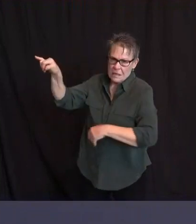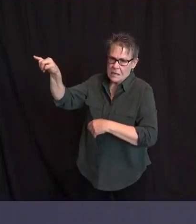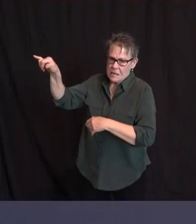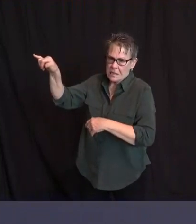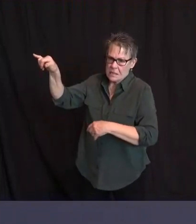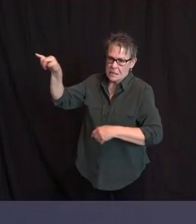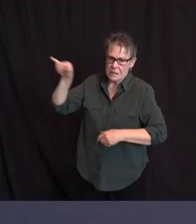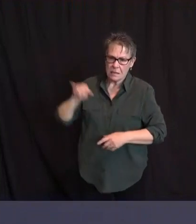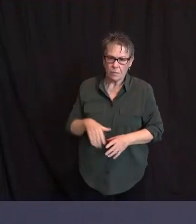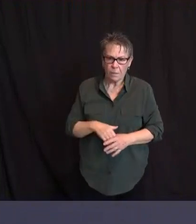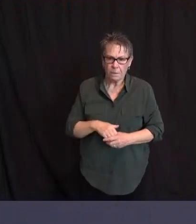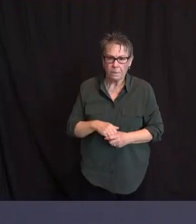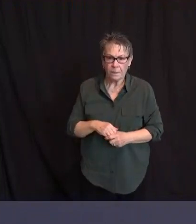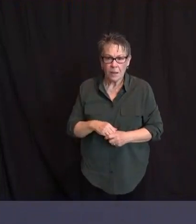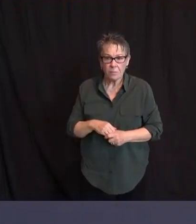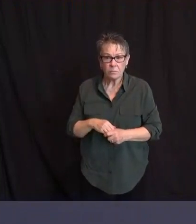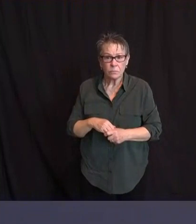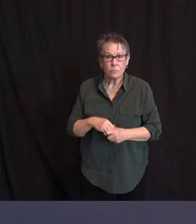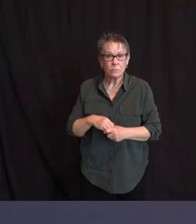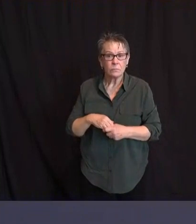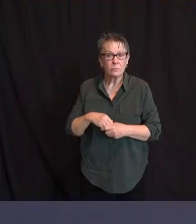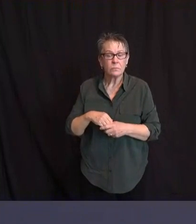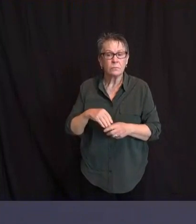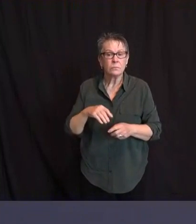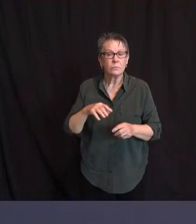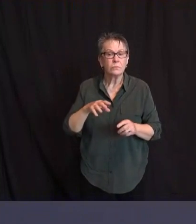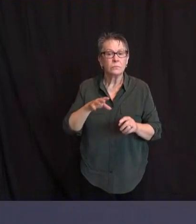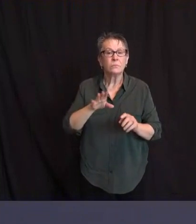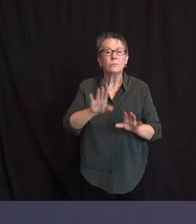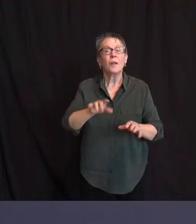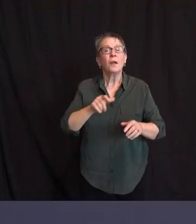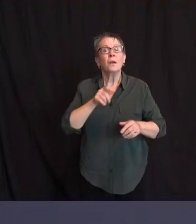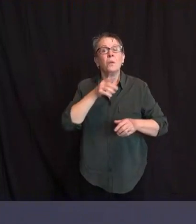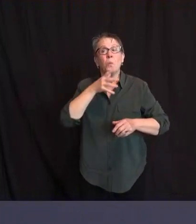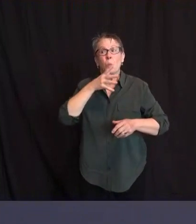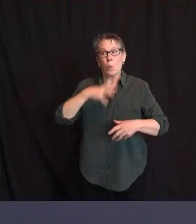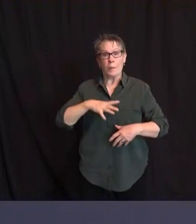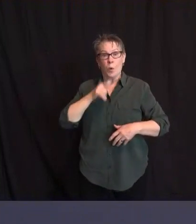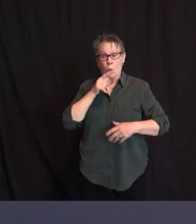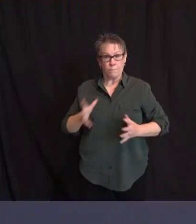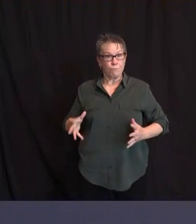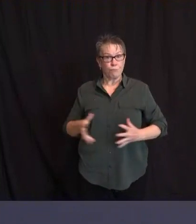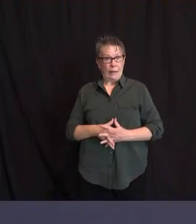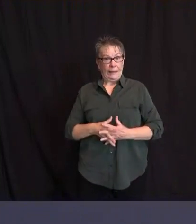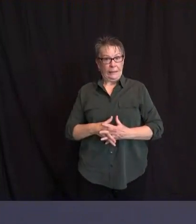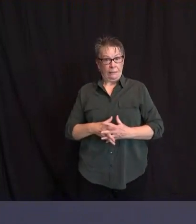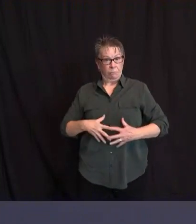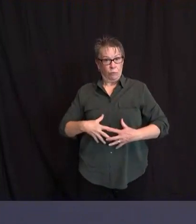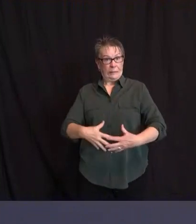field service, and any patient that requires a higher level of intensive care nursing.